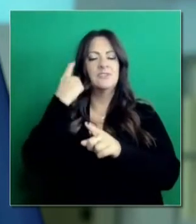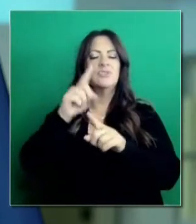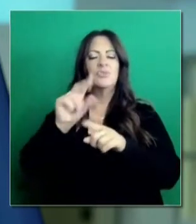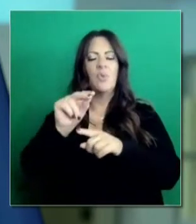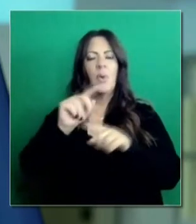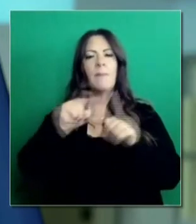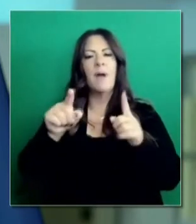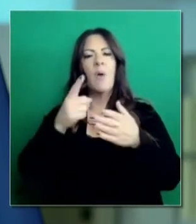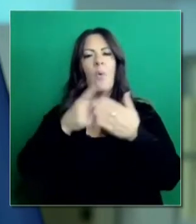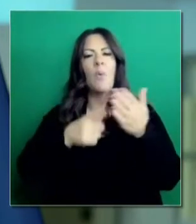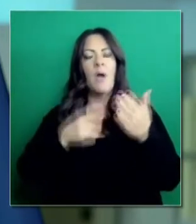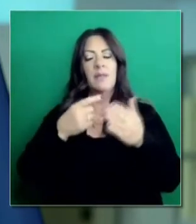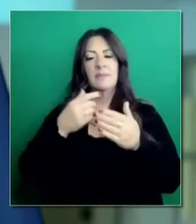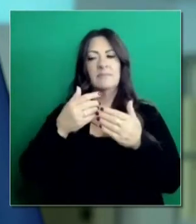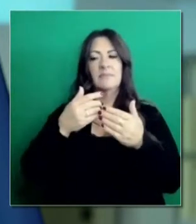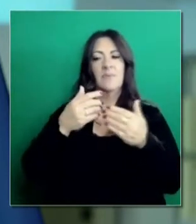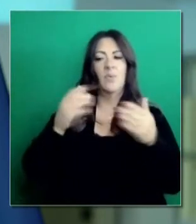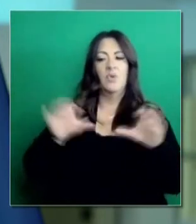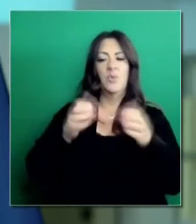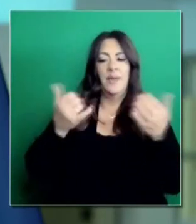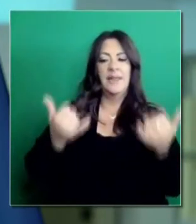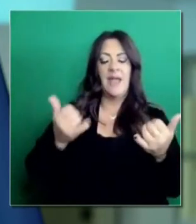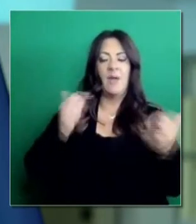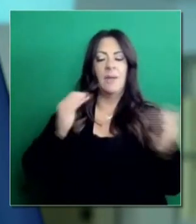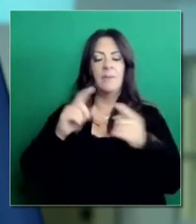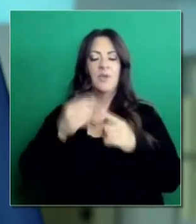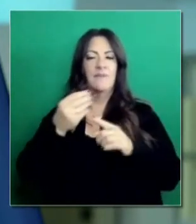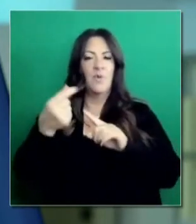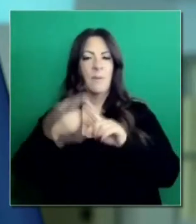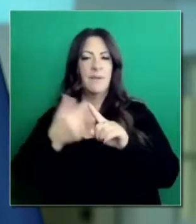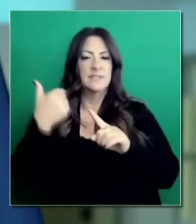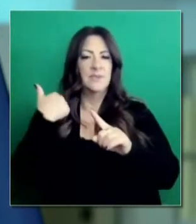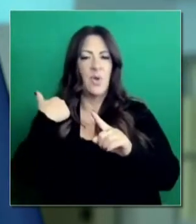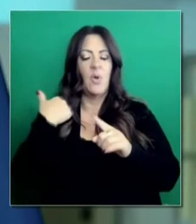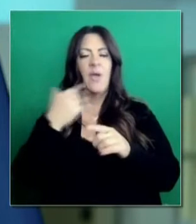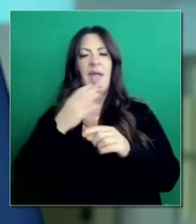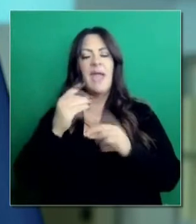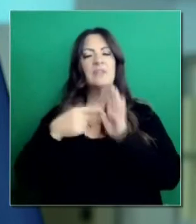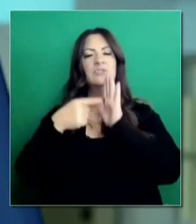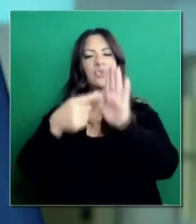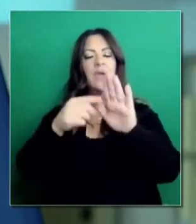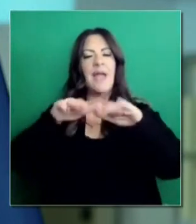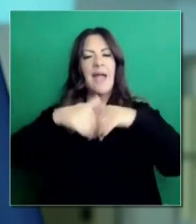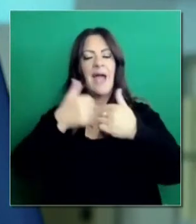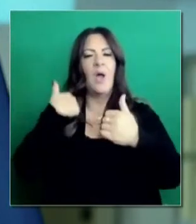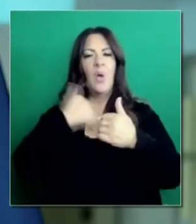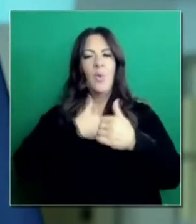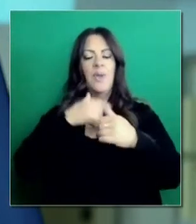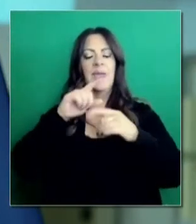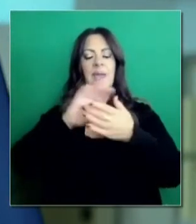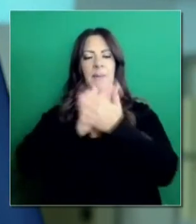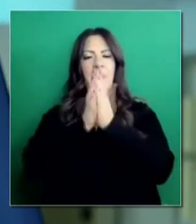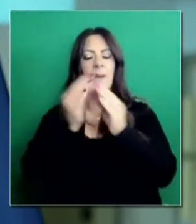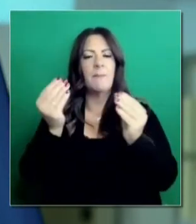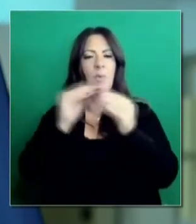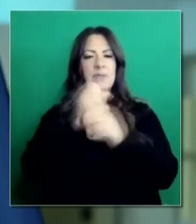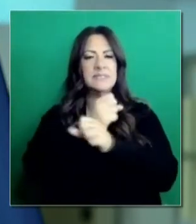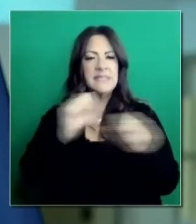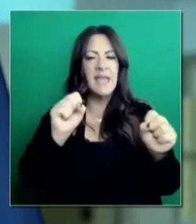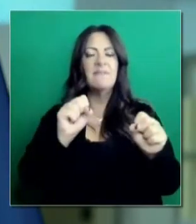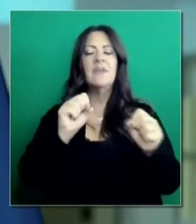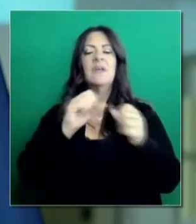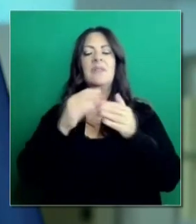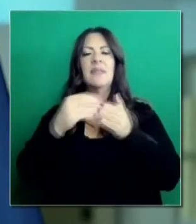as it relates to this blueprint for a safer reopening that's well established, well